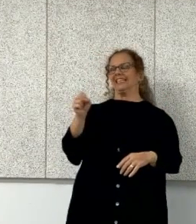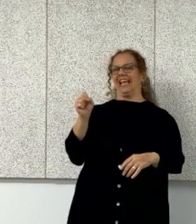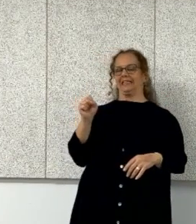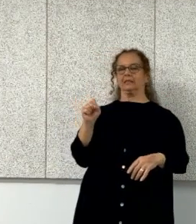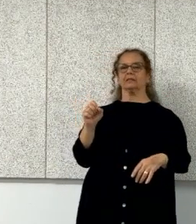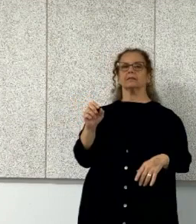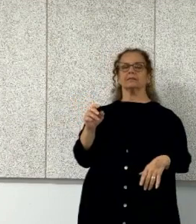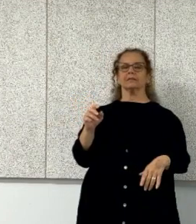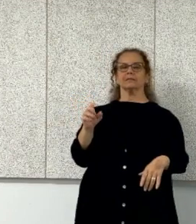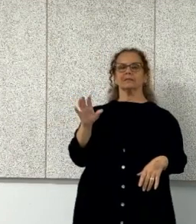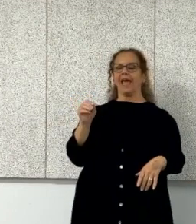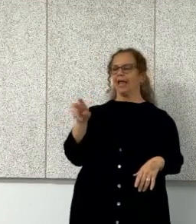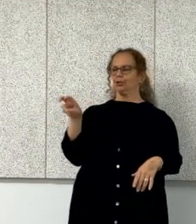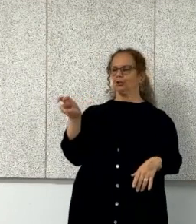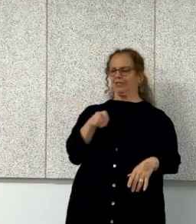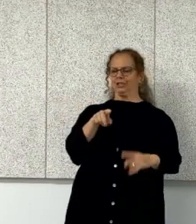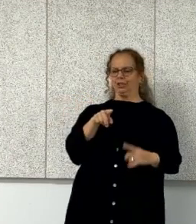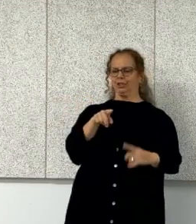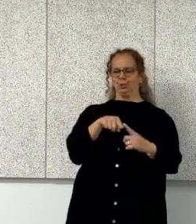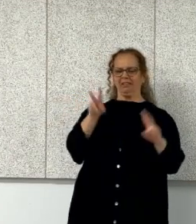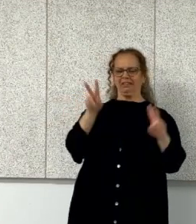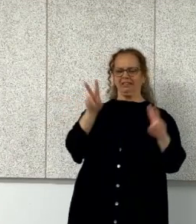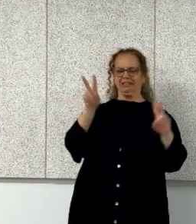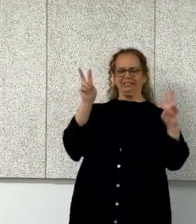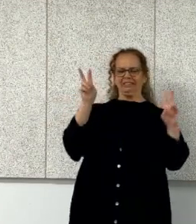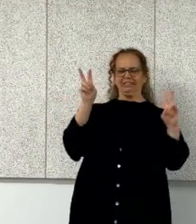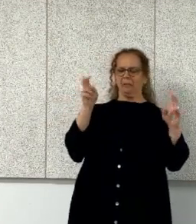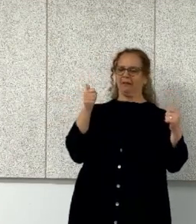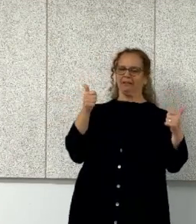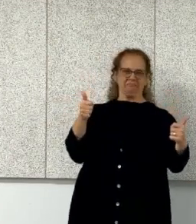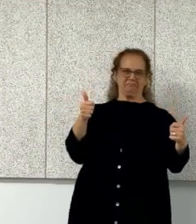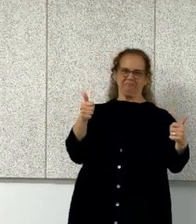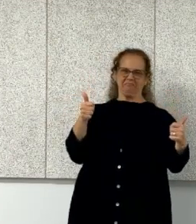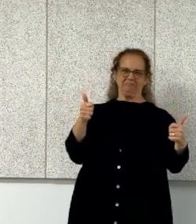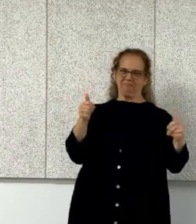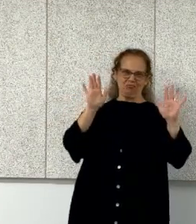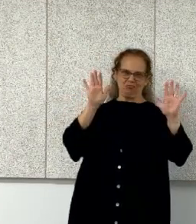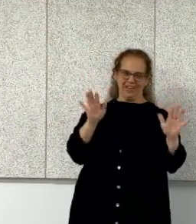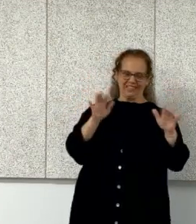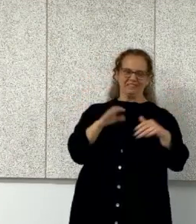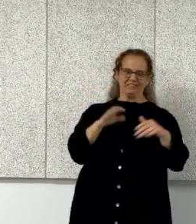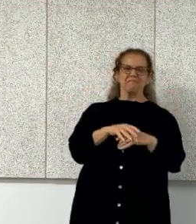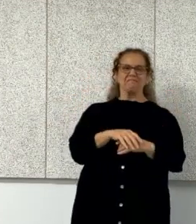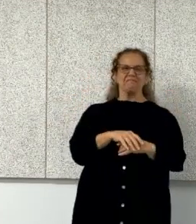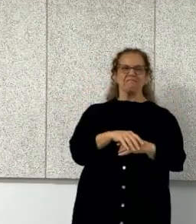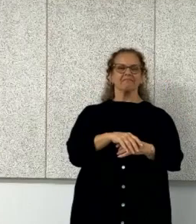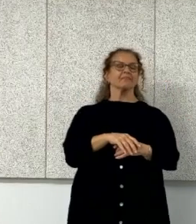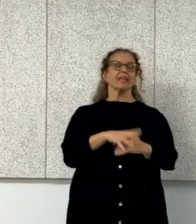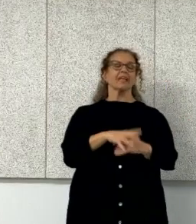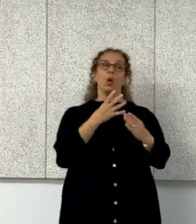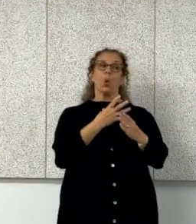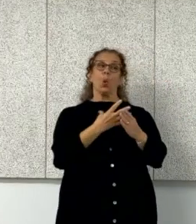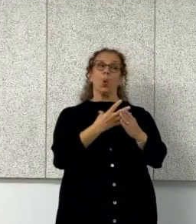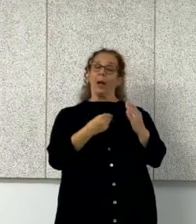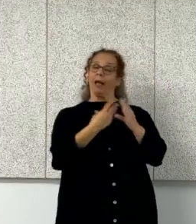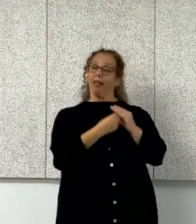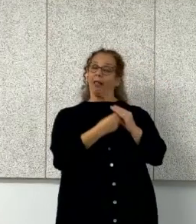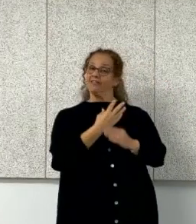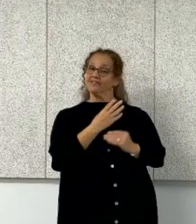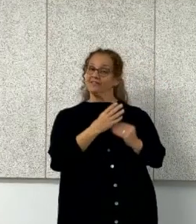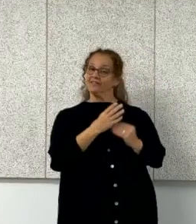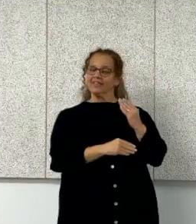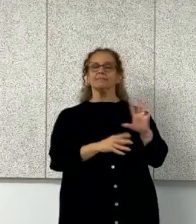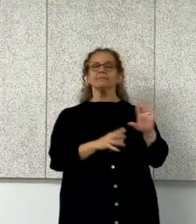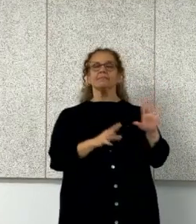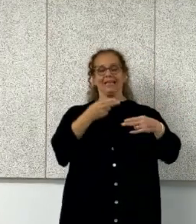say you transitioned beautifully into this because it was all intentional. I know, it's all, we're all just flowing into things. So, white glove. So the Name Your